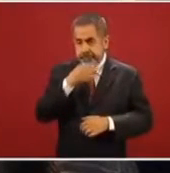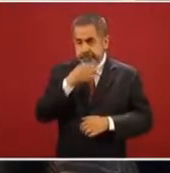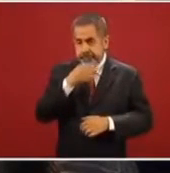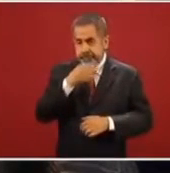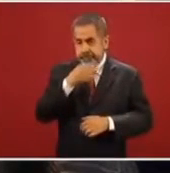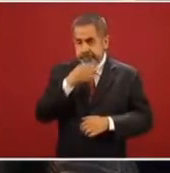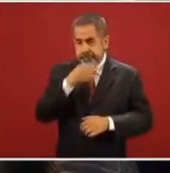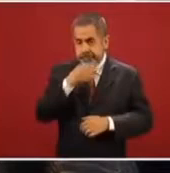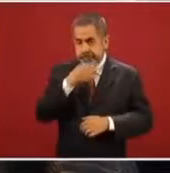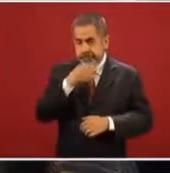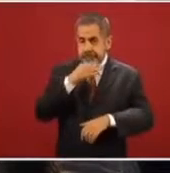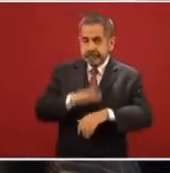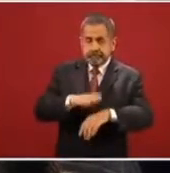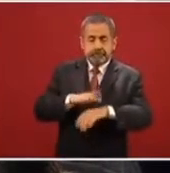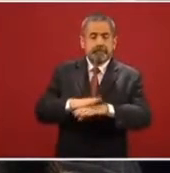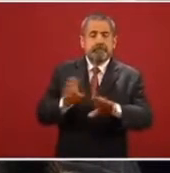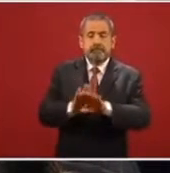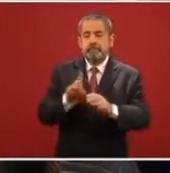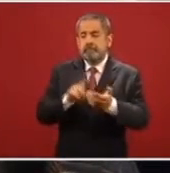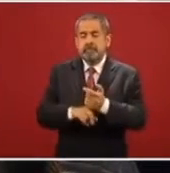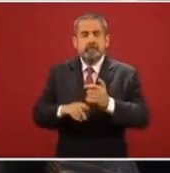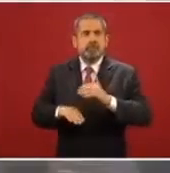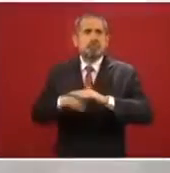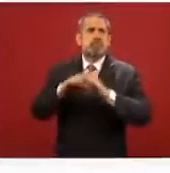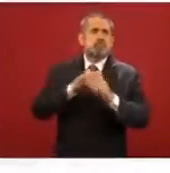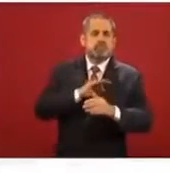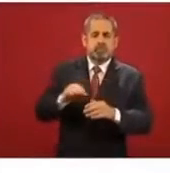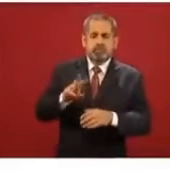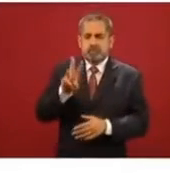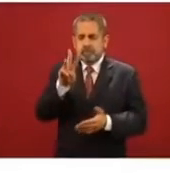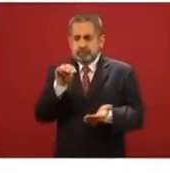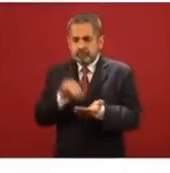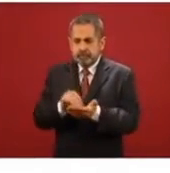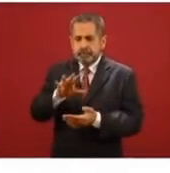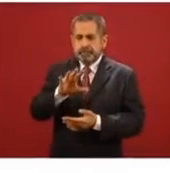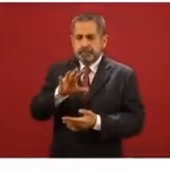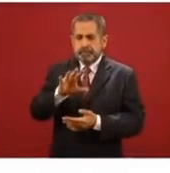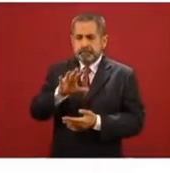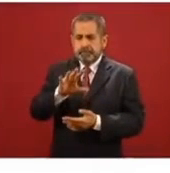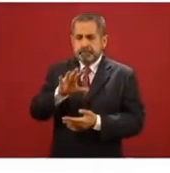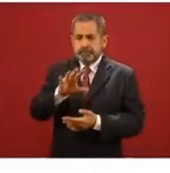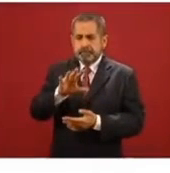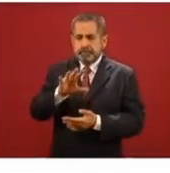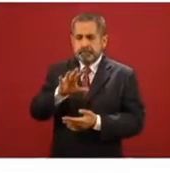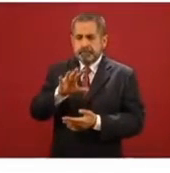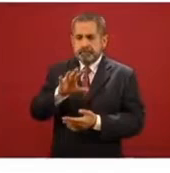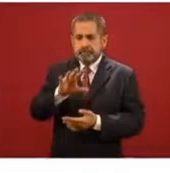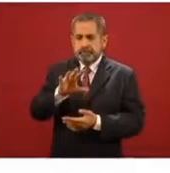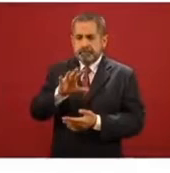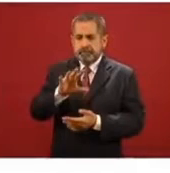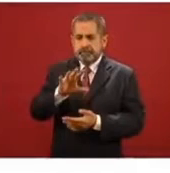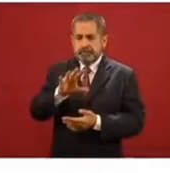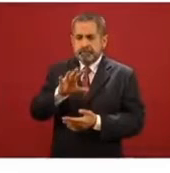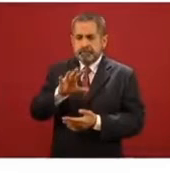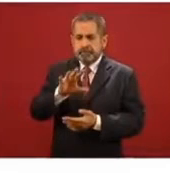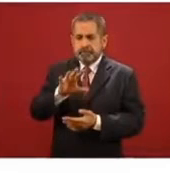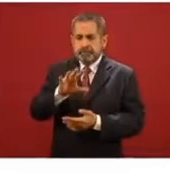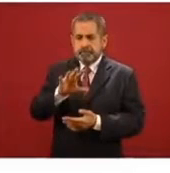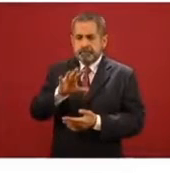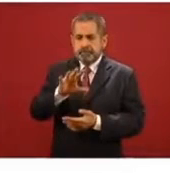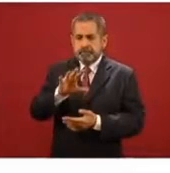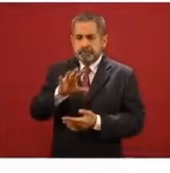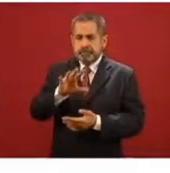we have anticipated una cifra de casi 3.500 millones de pesos of approximately